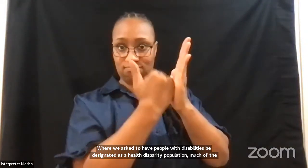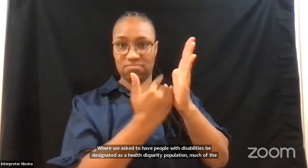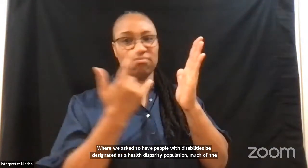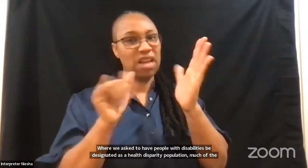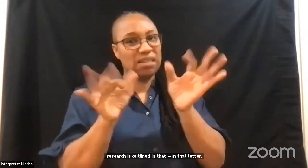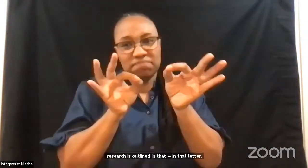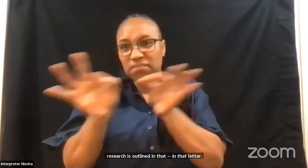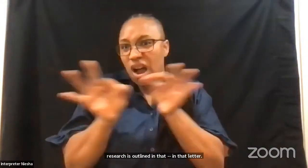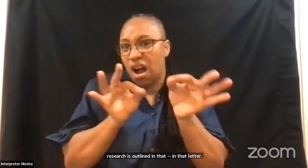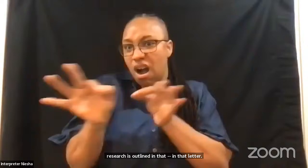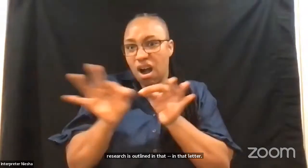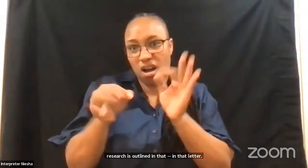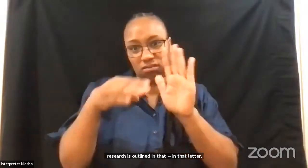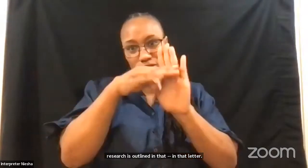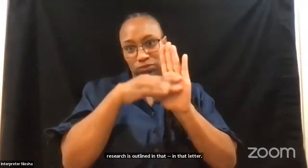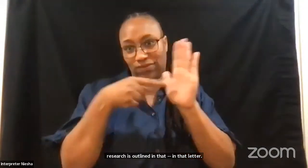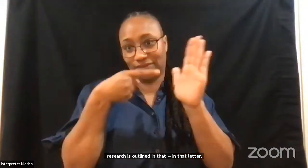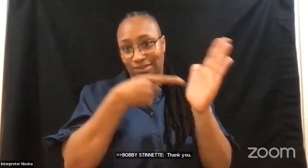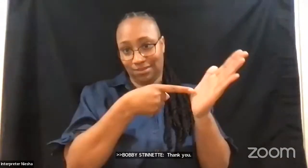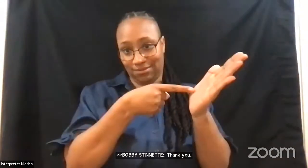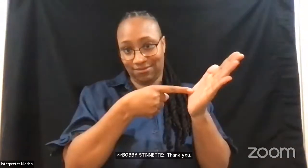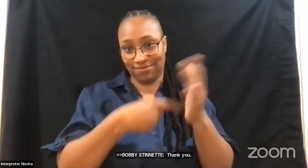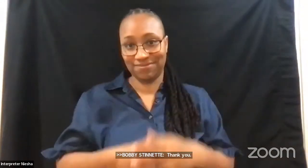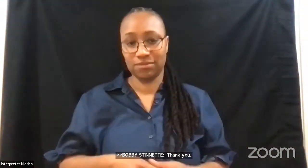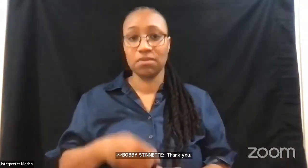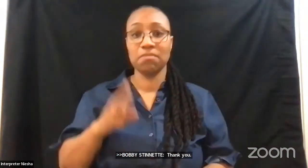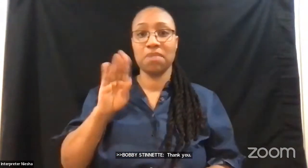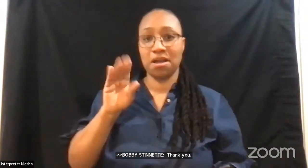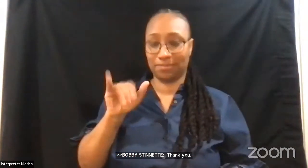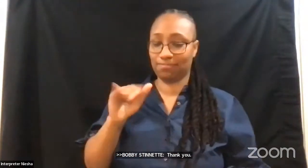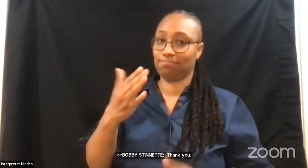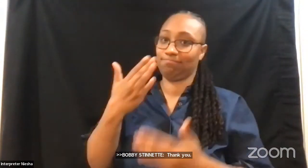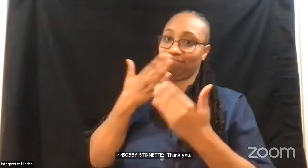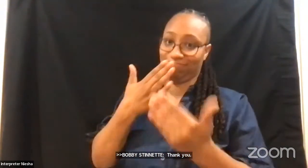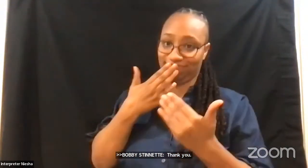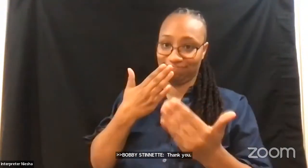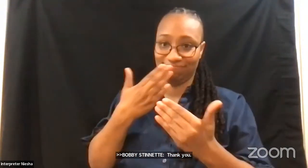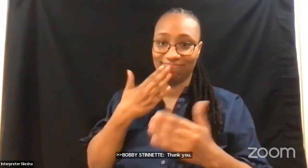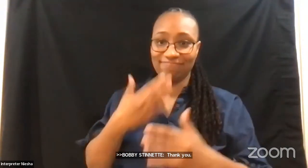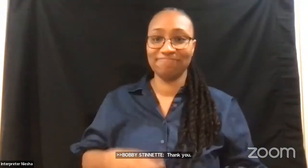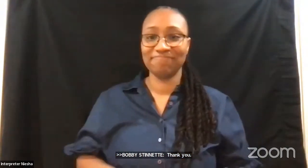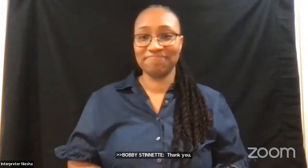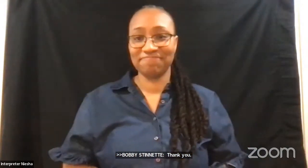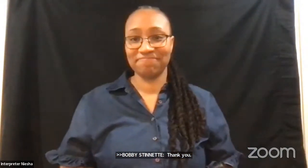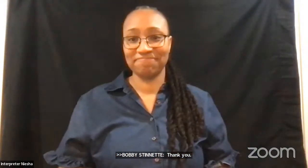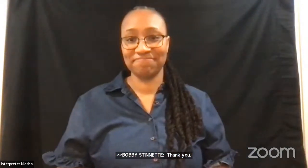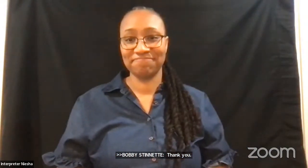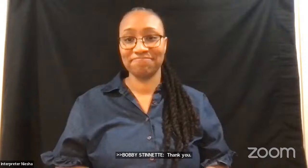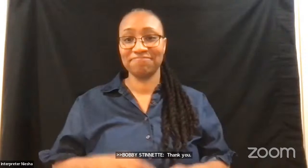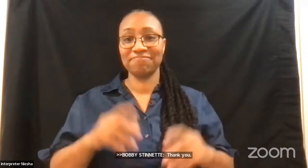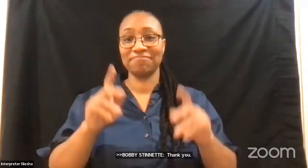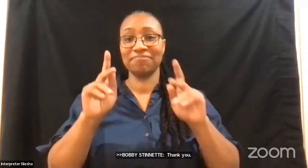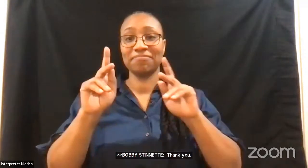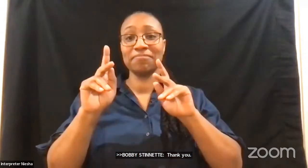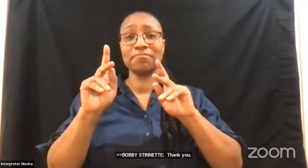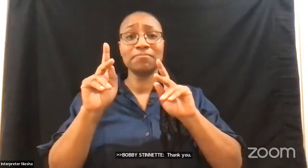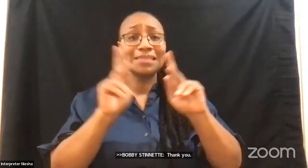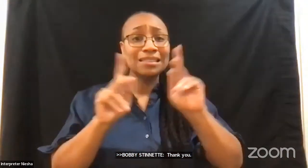make sure to remind participants, if you have questions for the presenters, to place your question in the Q&A, okay?